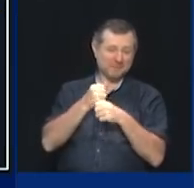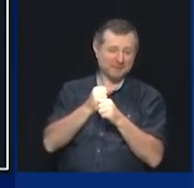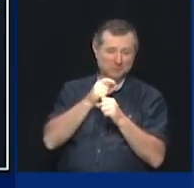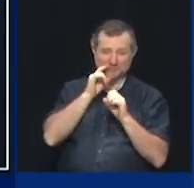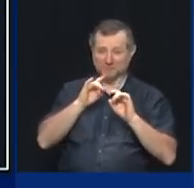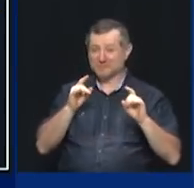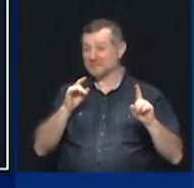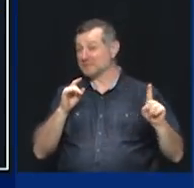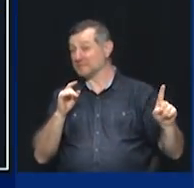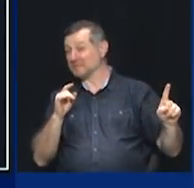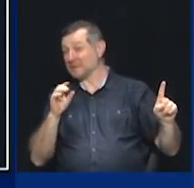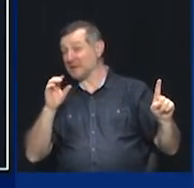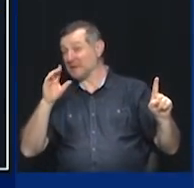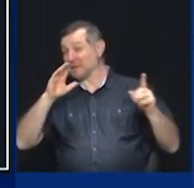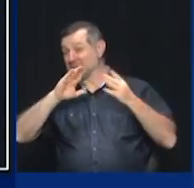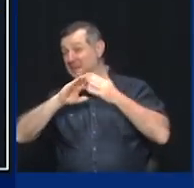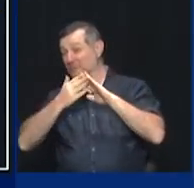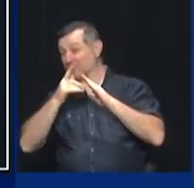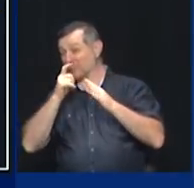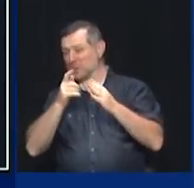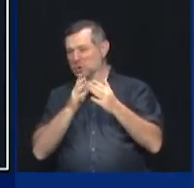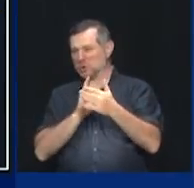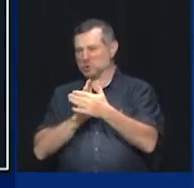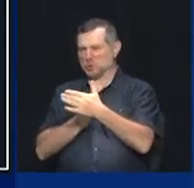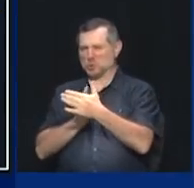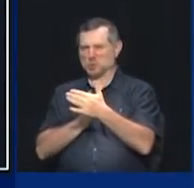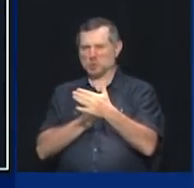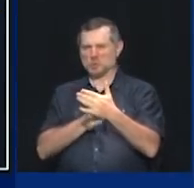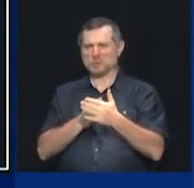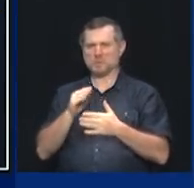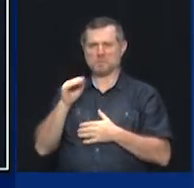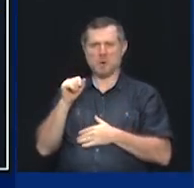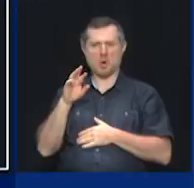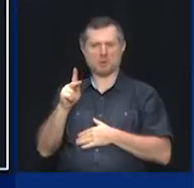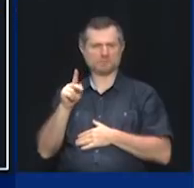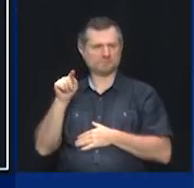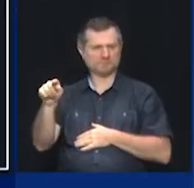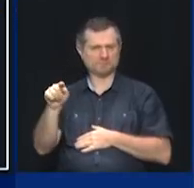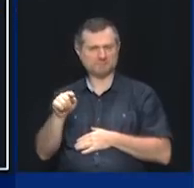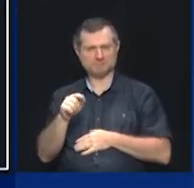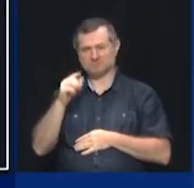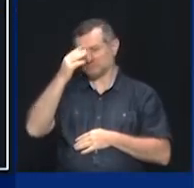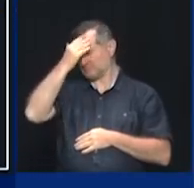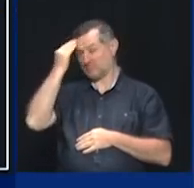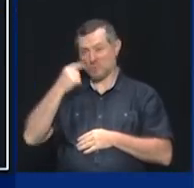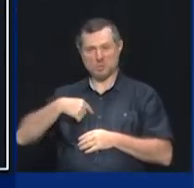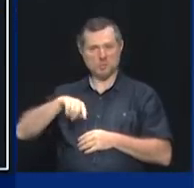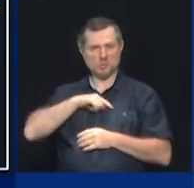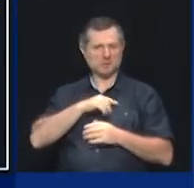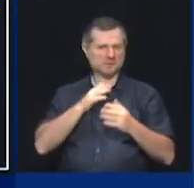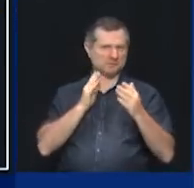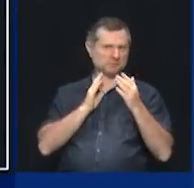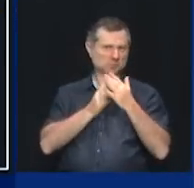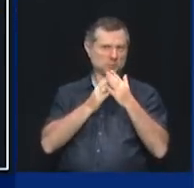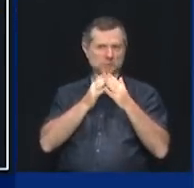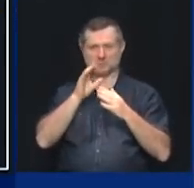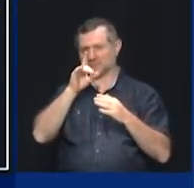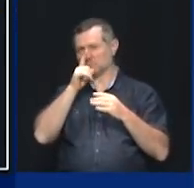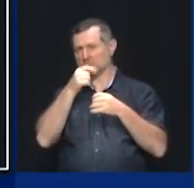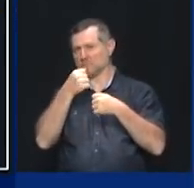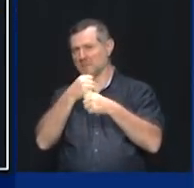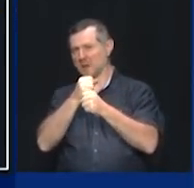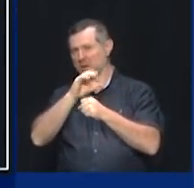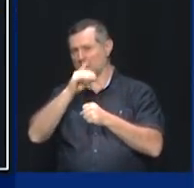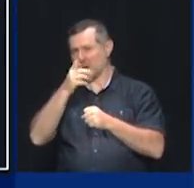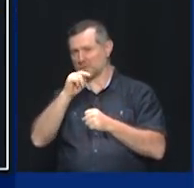groups. Mark Morial was there. And we went to the gun manufacturers and we said, we'll end these suits, but